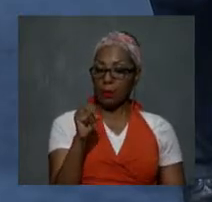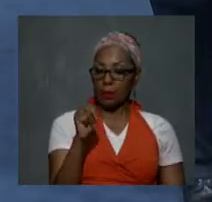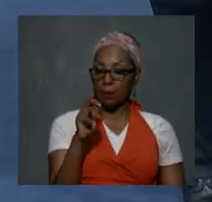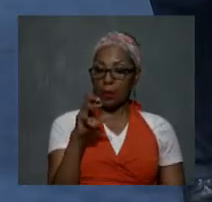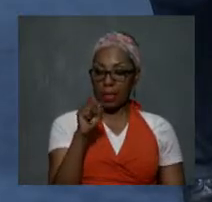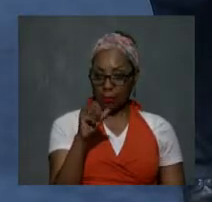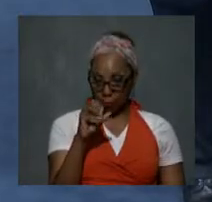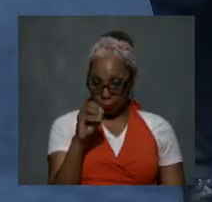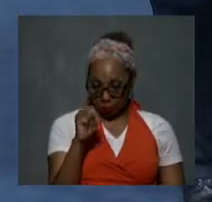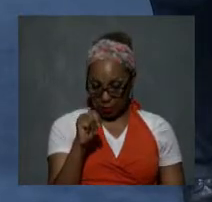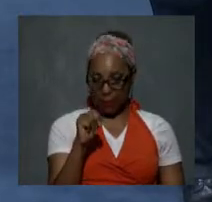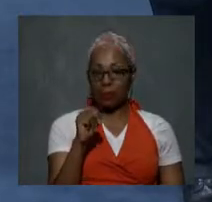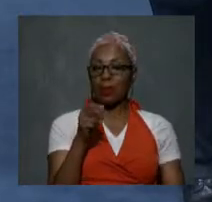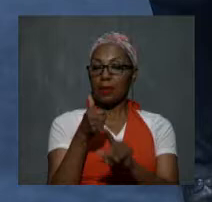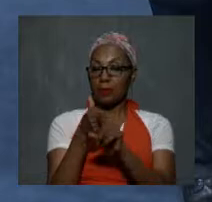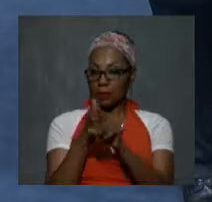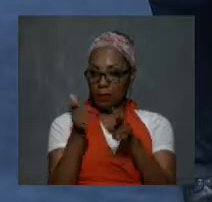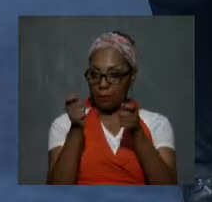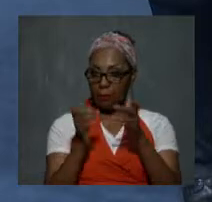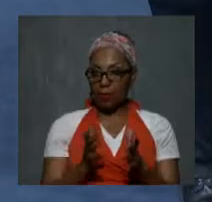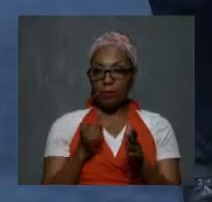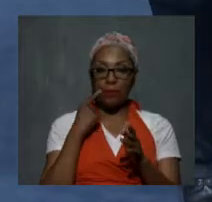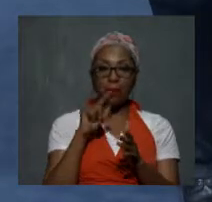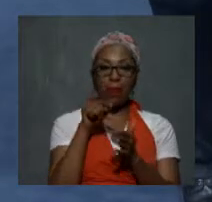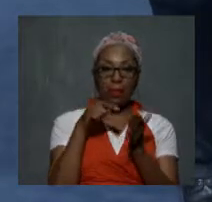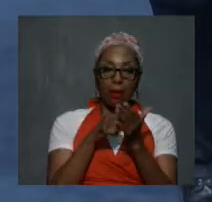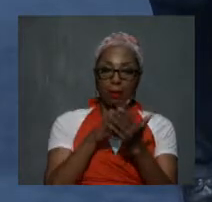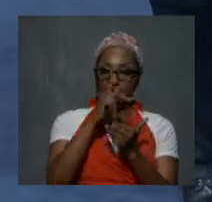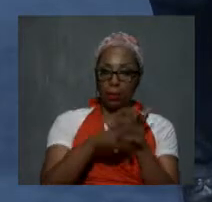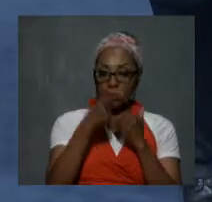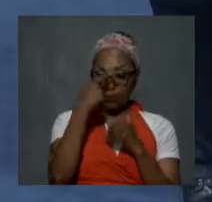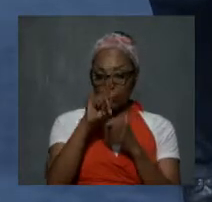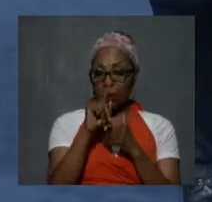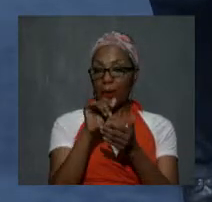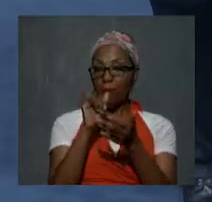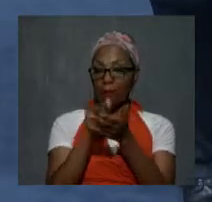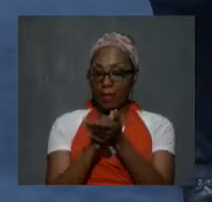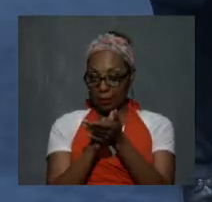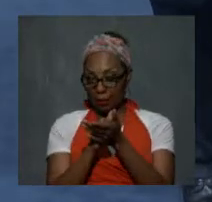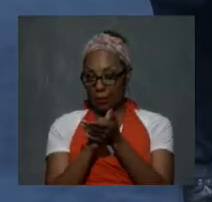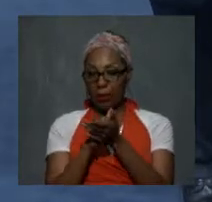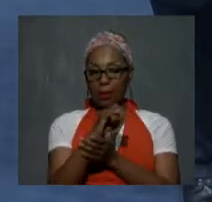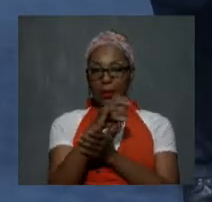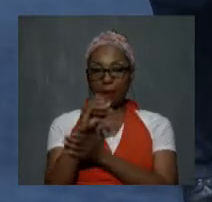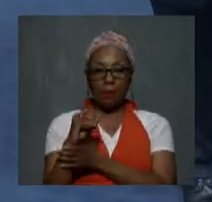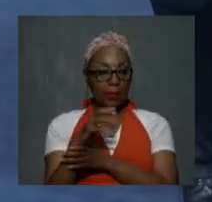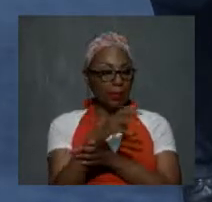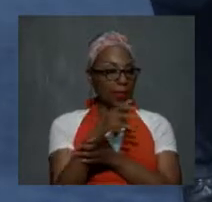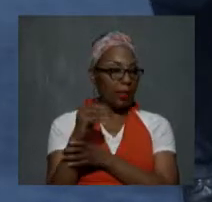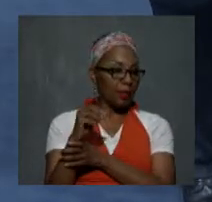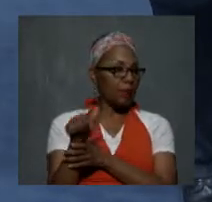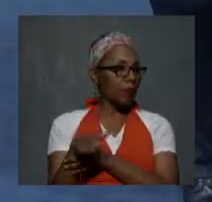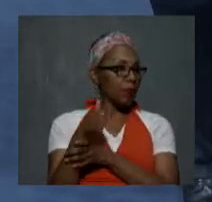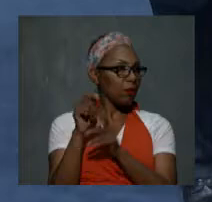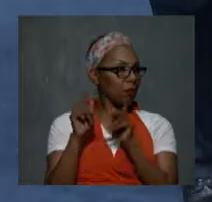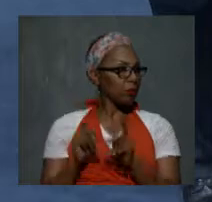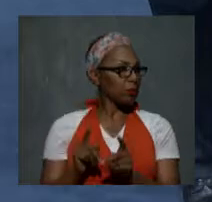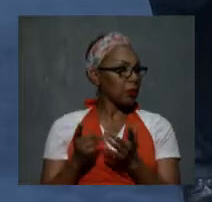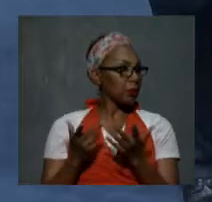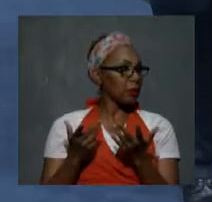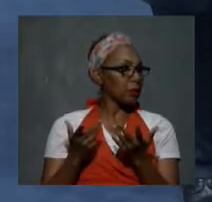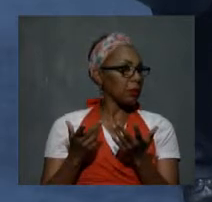Realty Advisors, who is the manager of this project for that firm, and Cliff McKinney with Quattlebaum Grooms